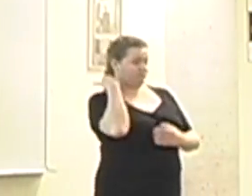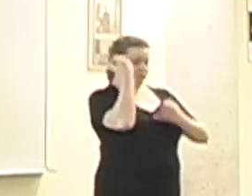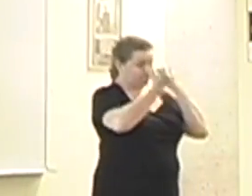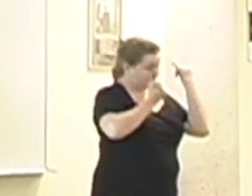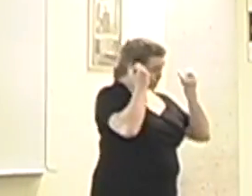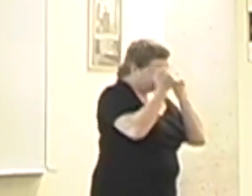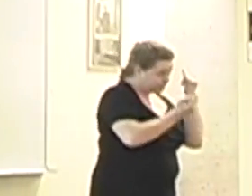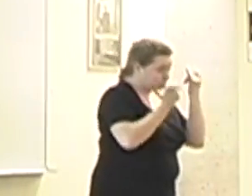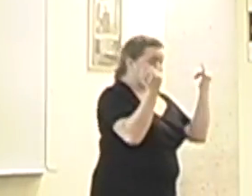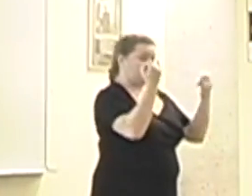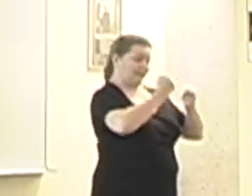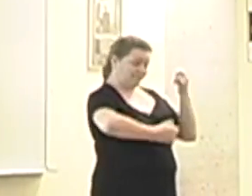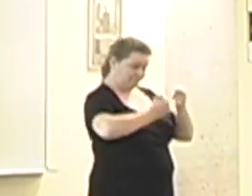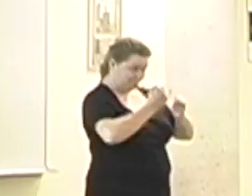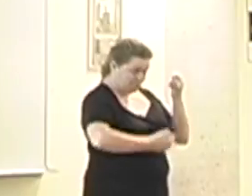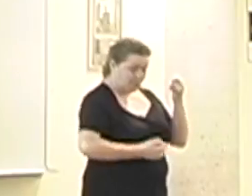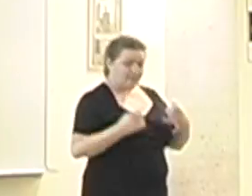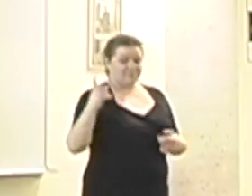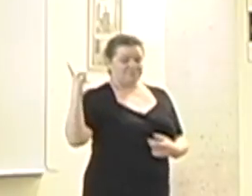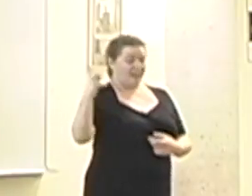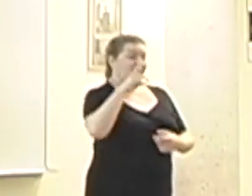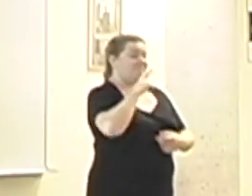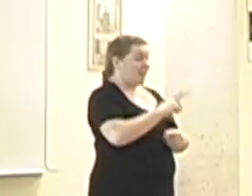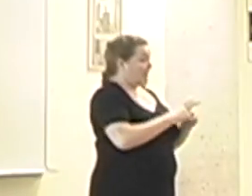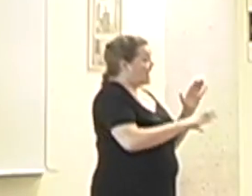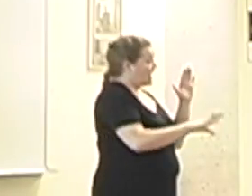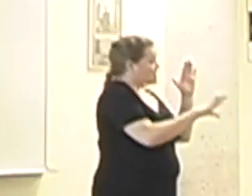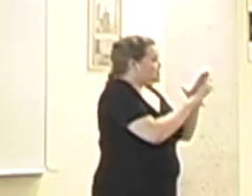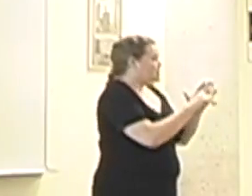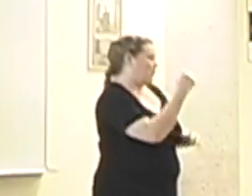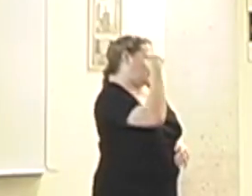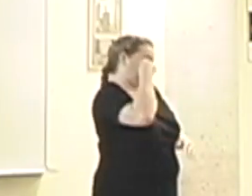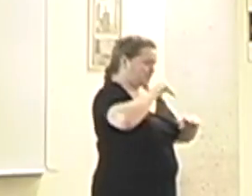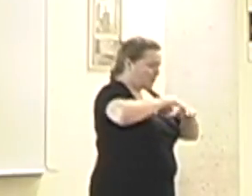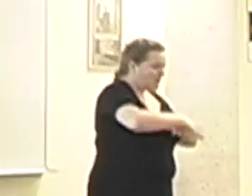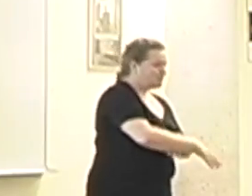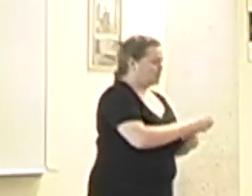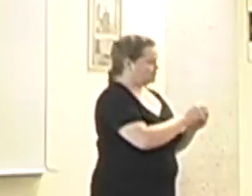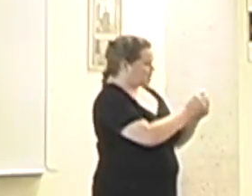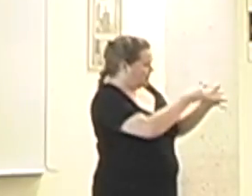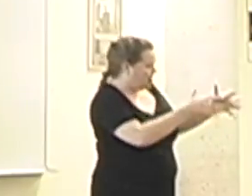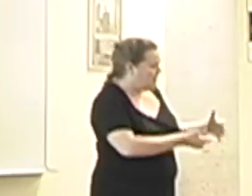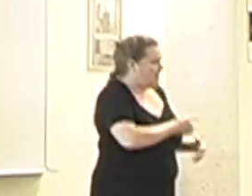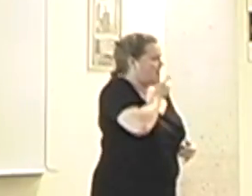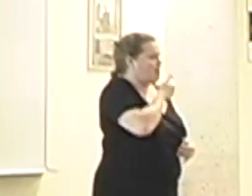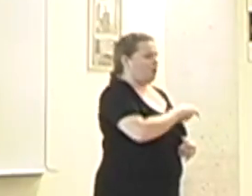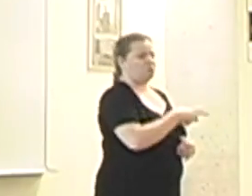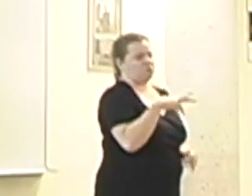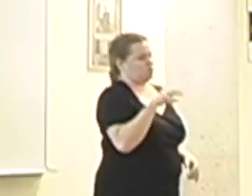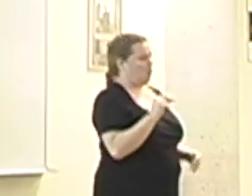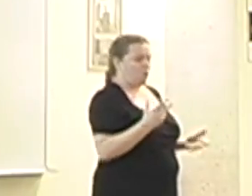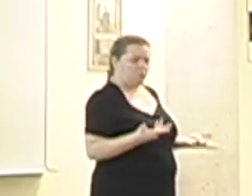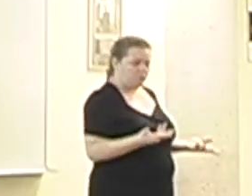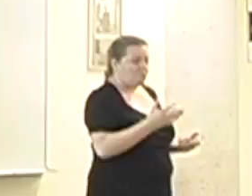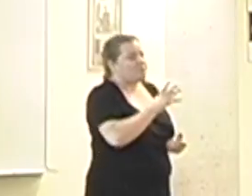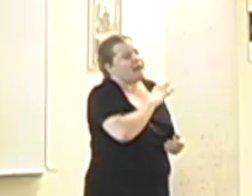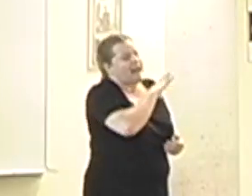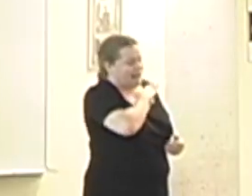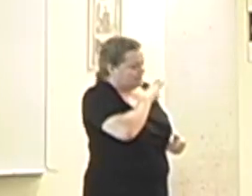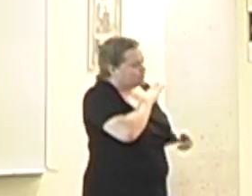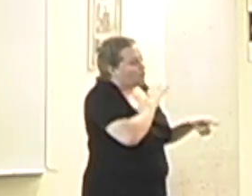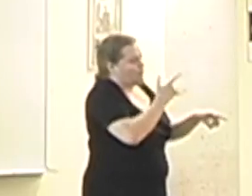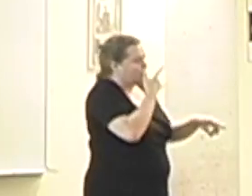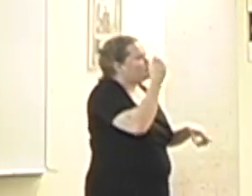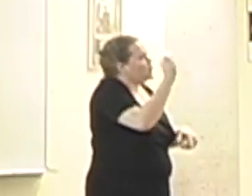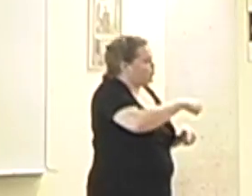so iconicity can't explain the bulk of the children's errors, although we do see some pro-iconic, that is, some more